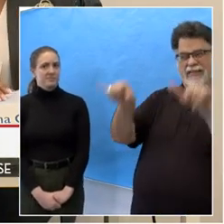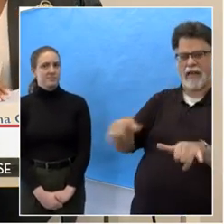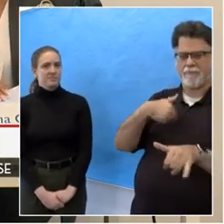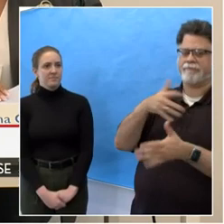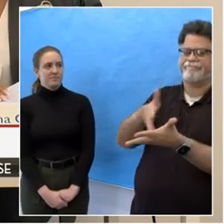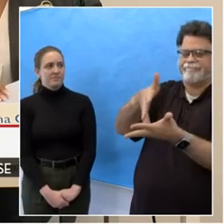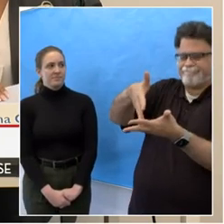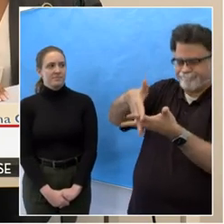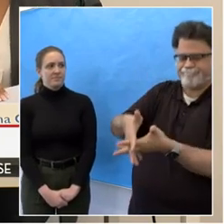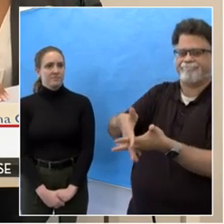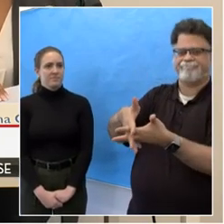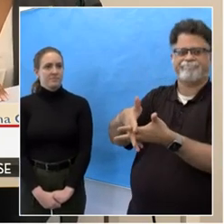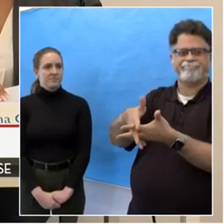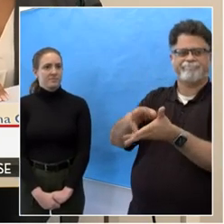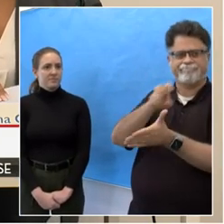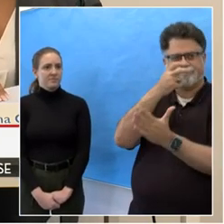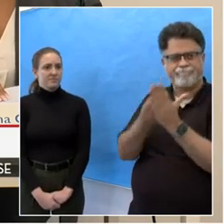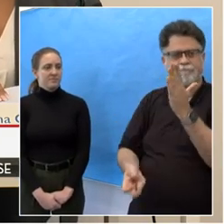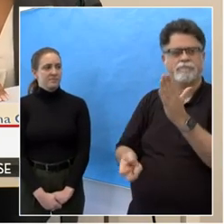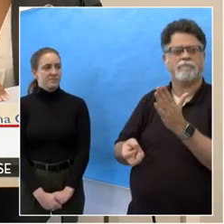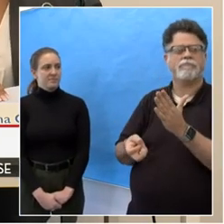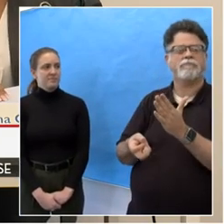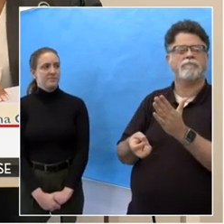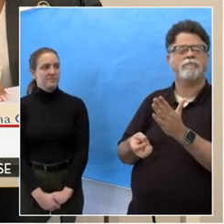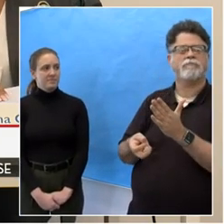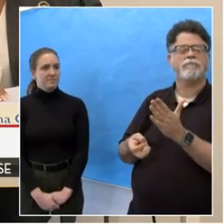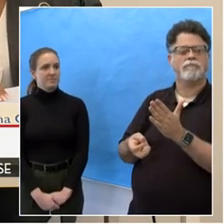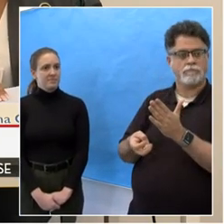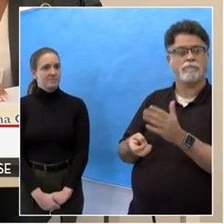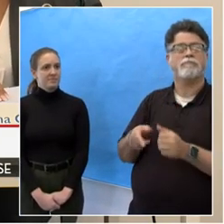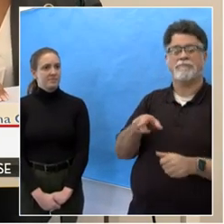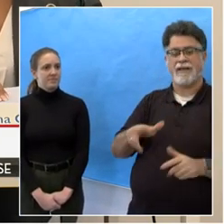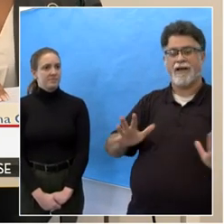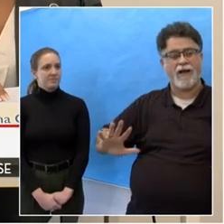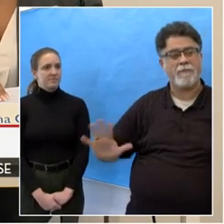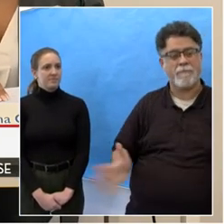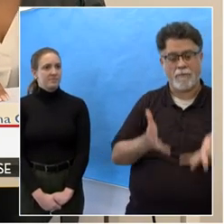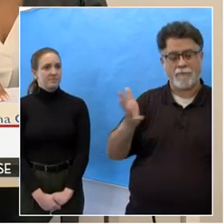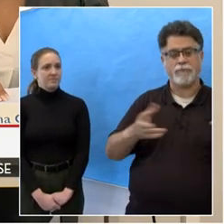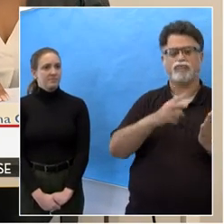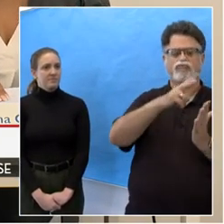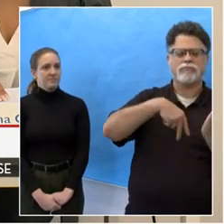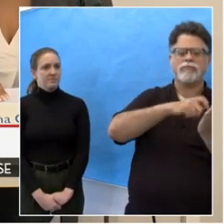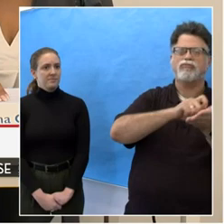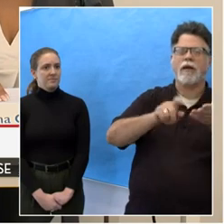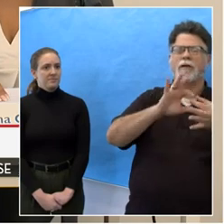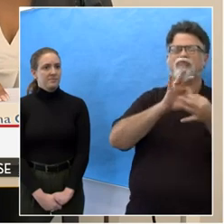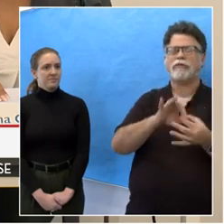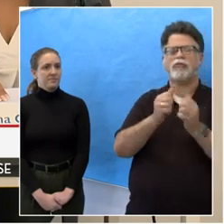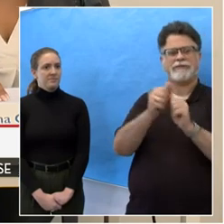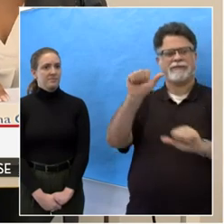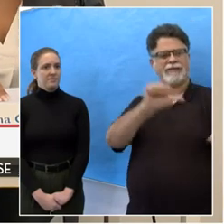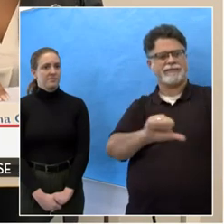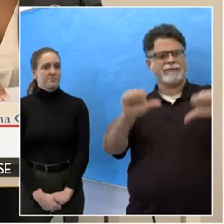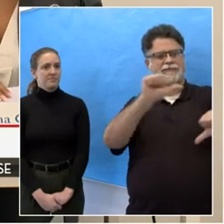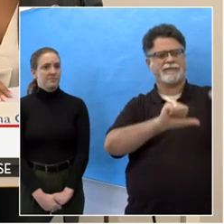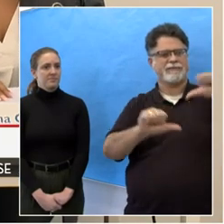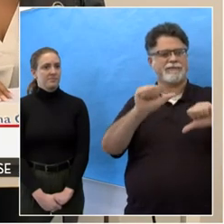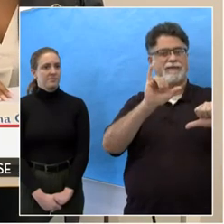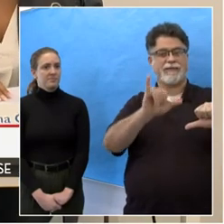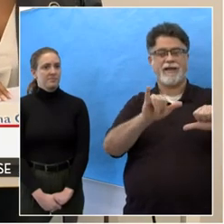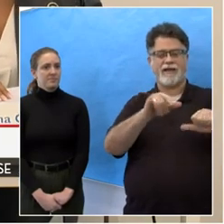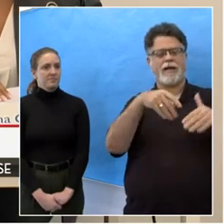work really hard to promote the science of reading and make sure that our teachers have access to high-quality professional development options for